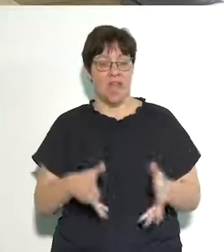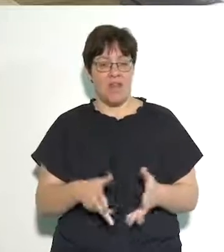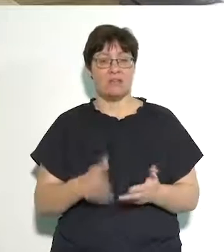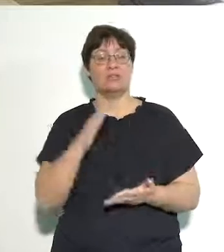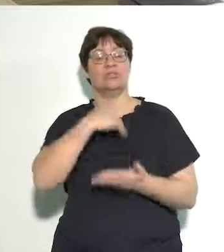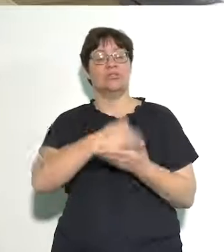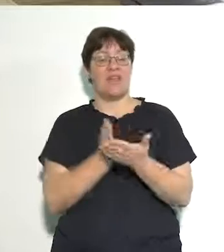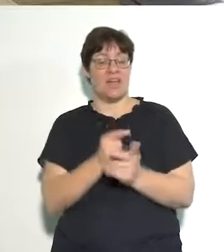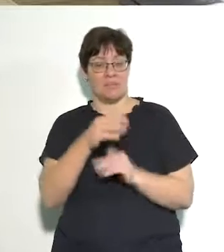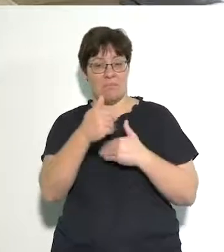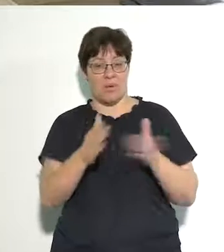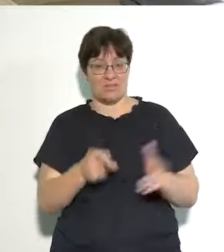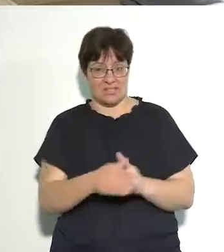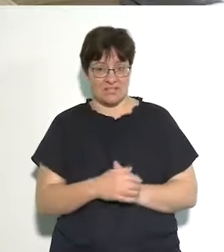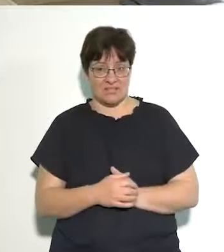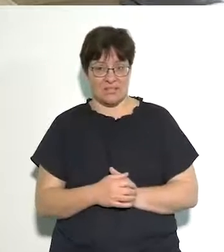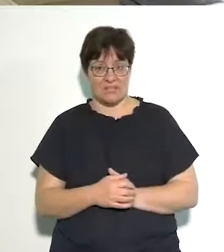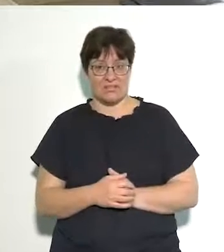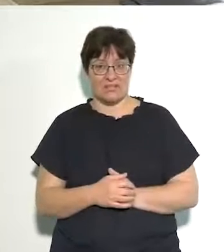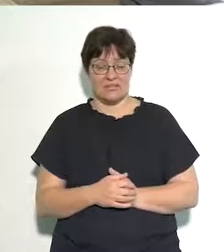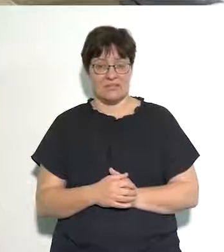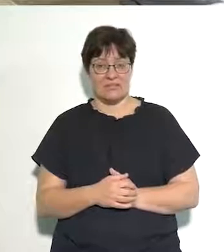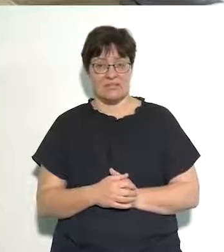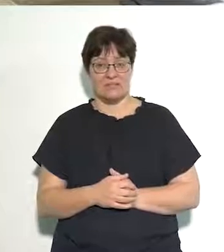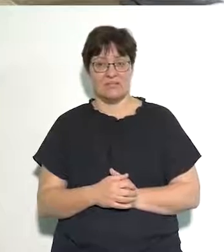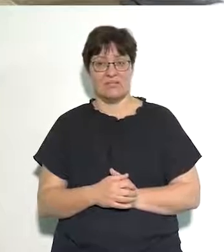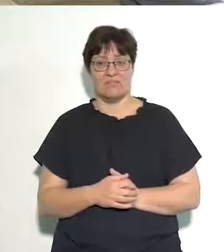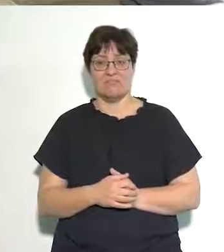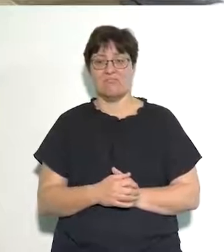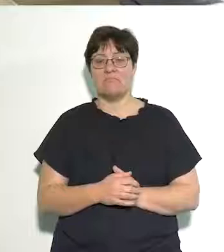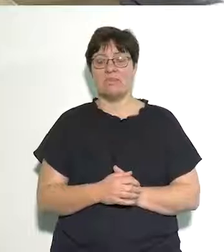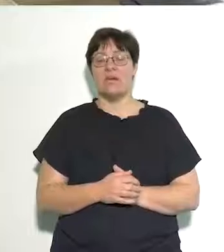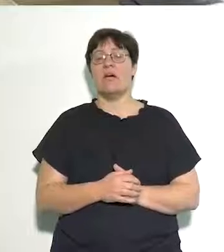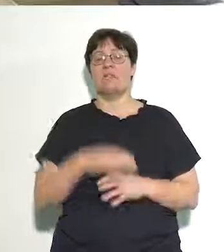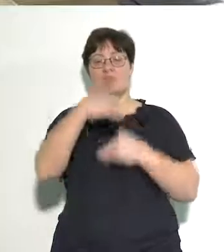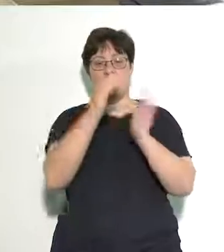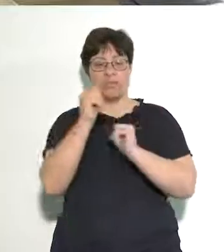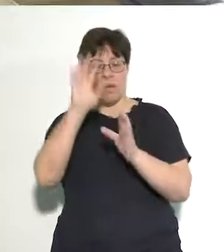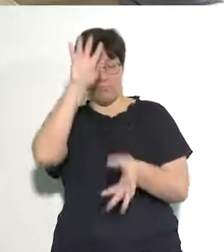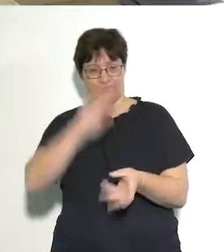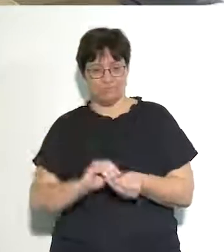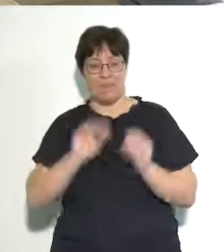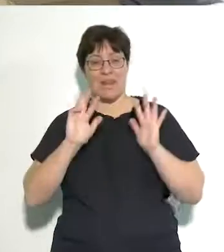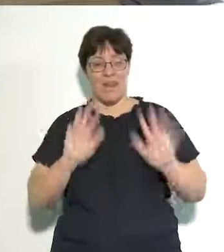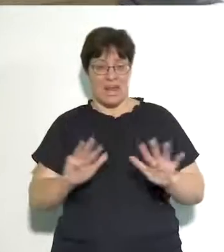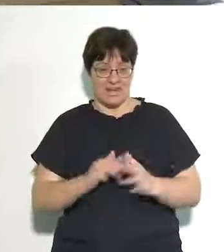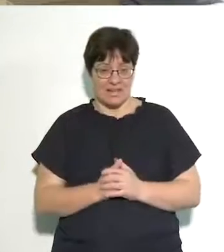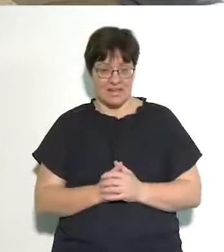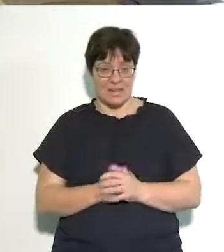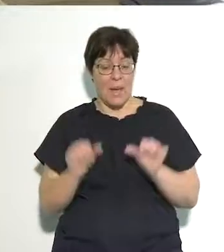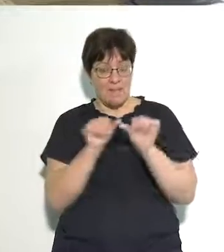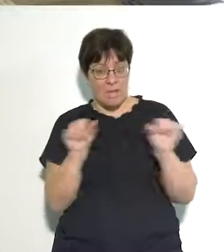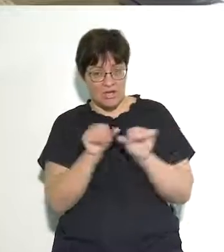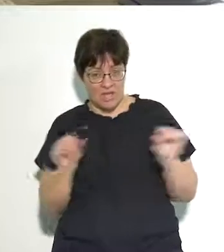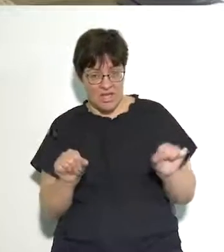ruler just to divide the box, the piece of cardboard, up into 9 different squares. And I measured